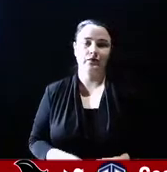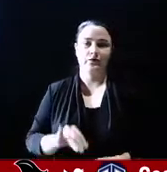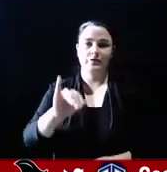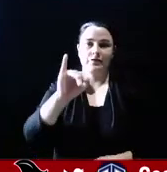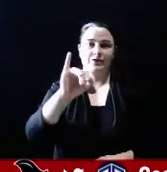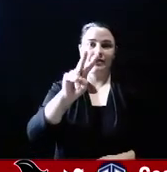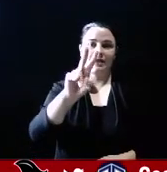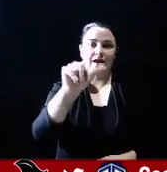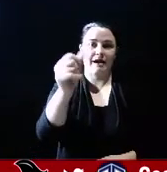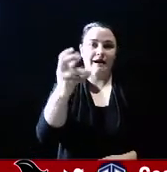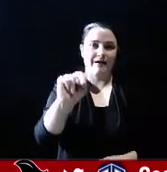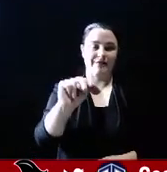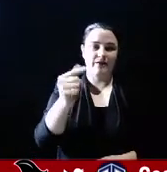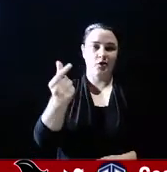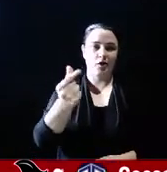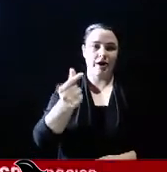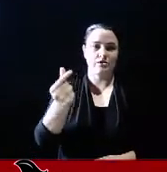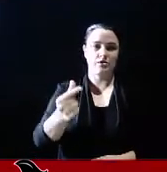Ivan Gallardo.